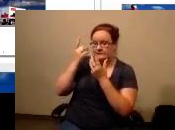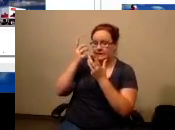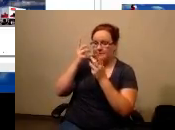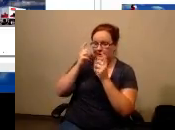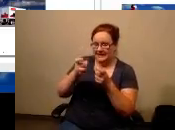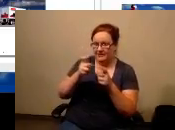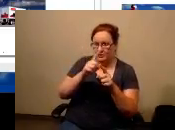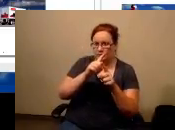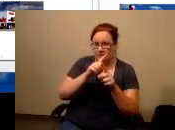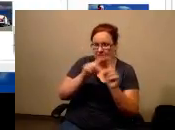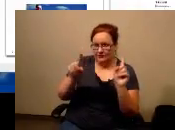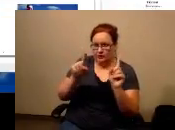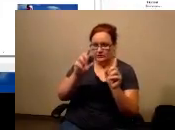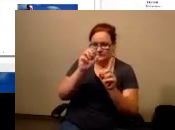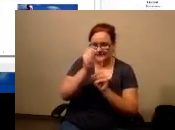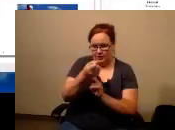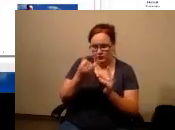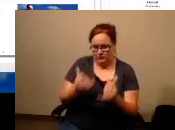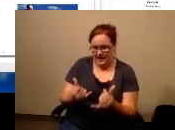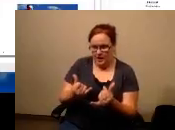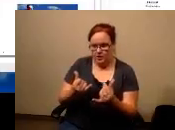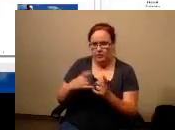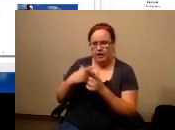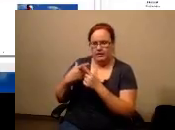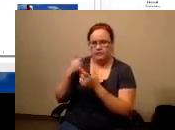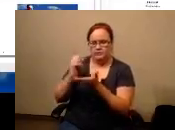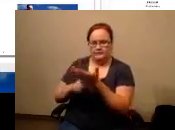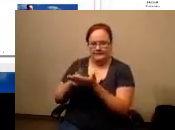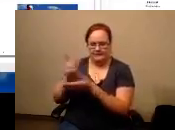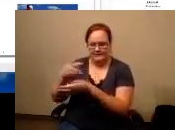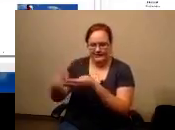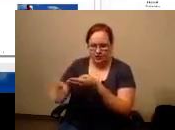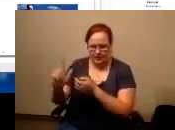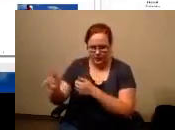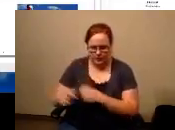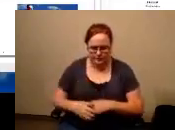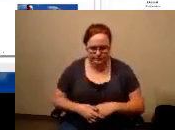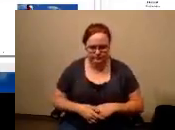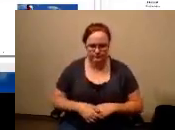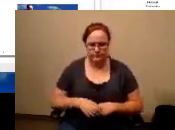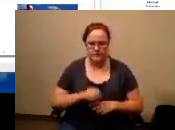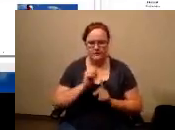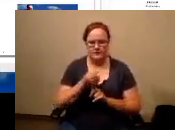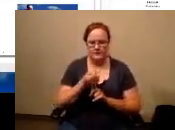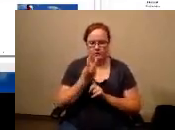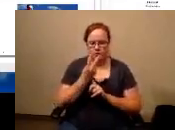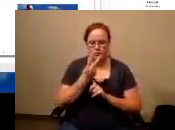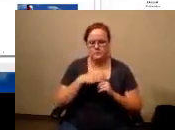couple more to contrast it. Scenario 2, fire